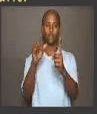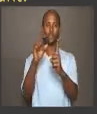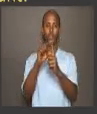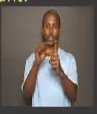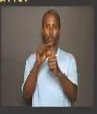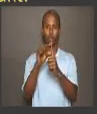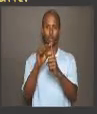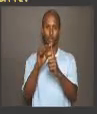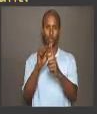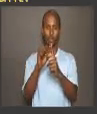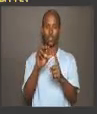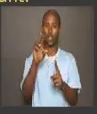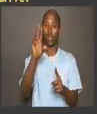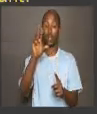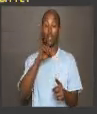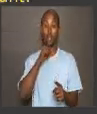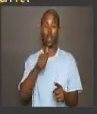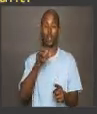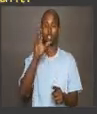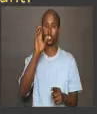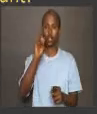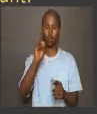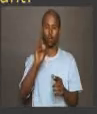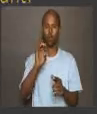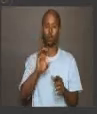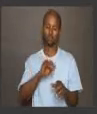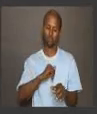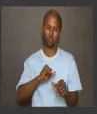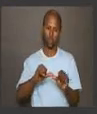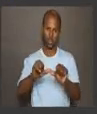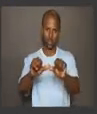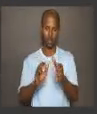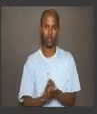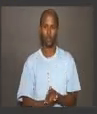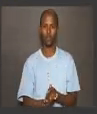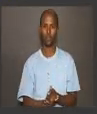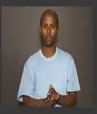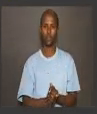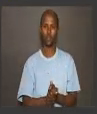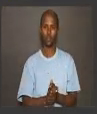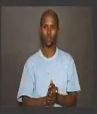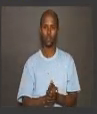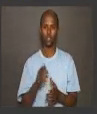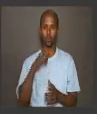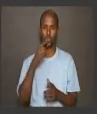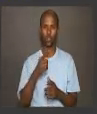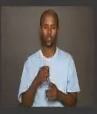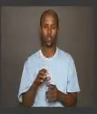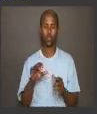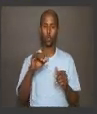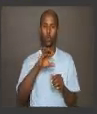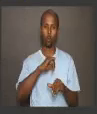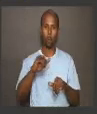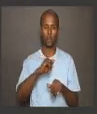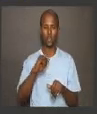a non-zero constant. This constant is called the common